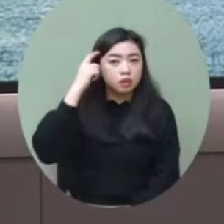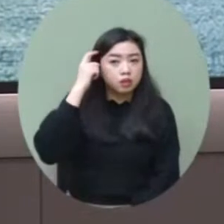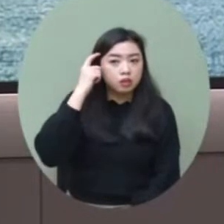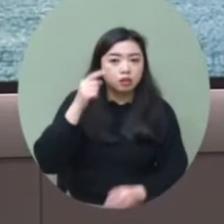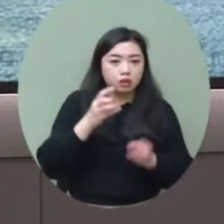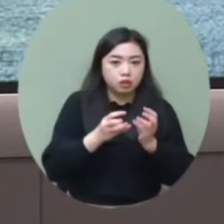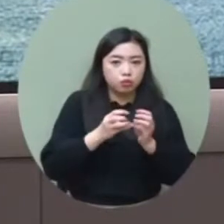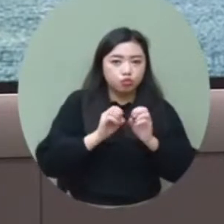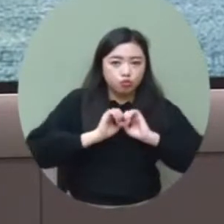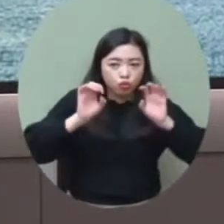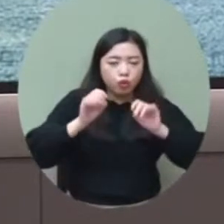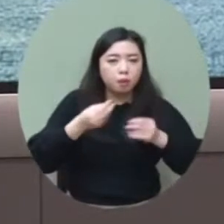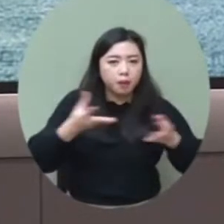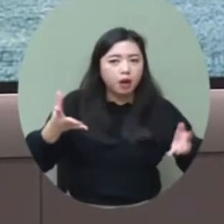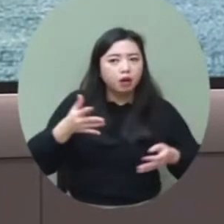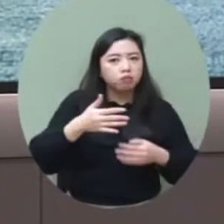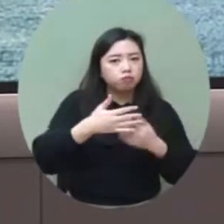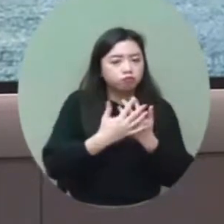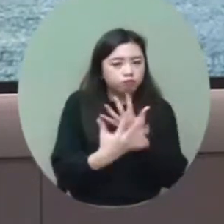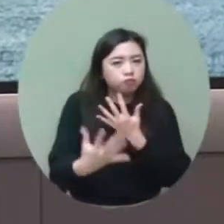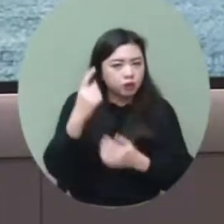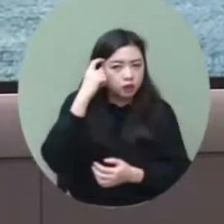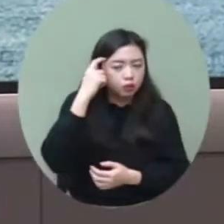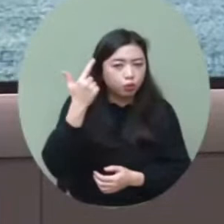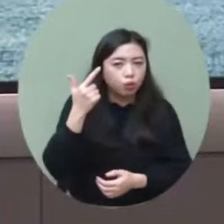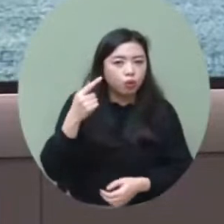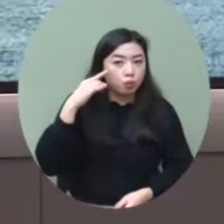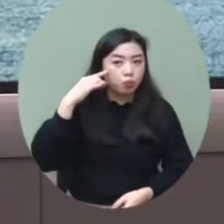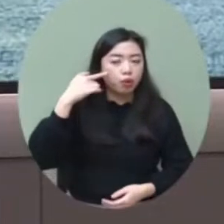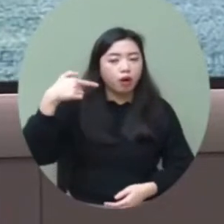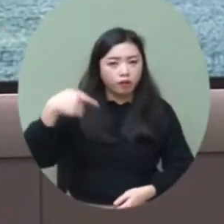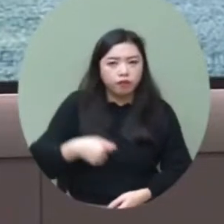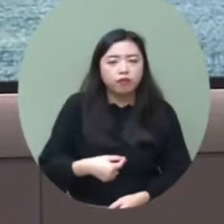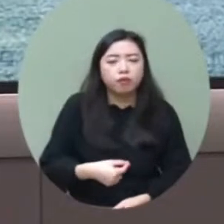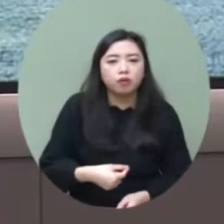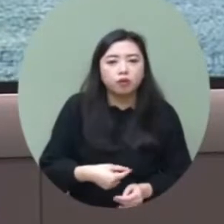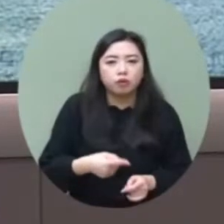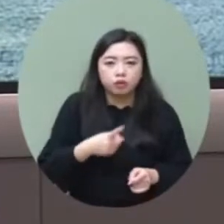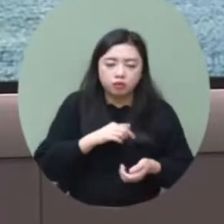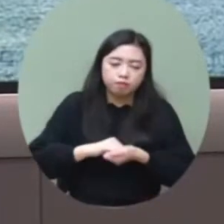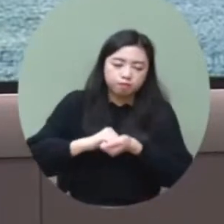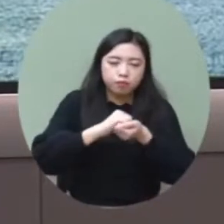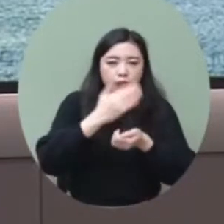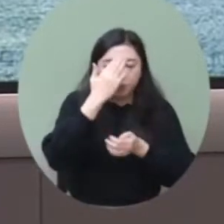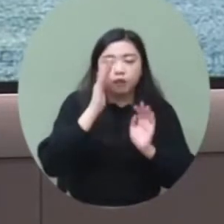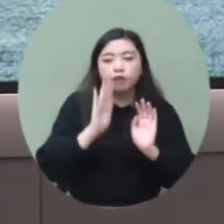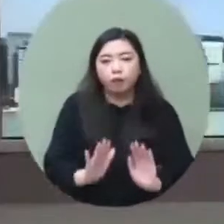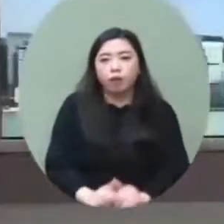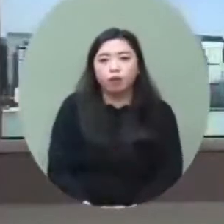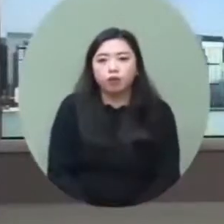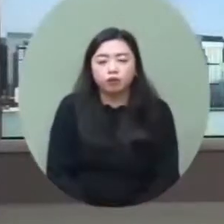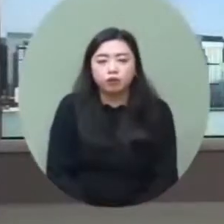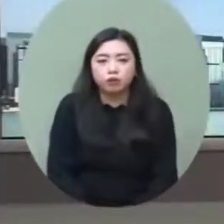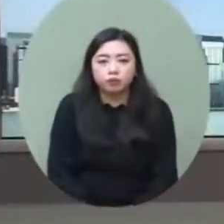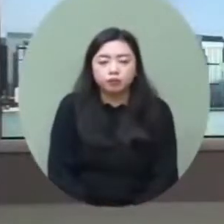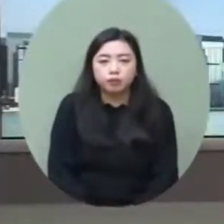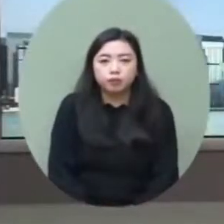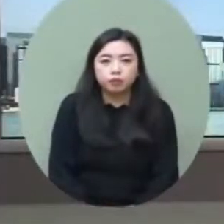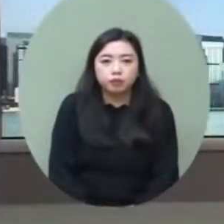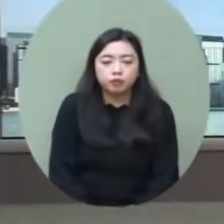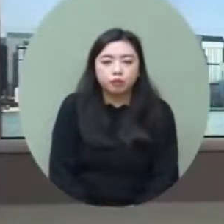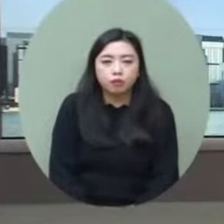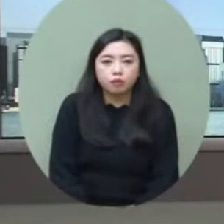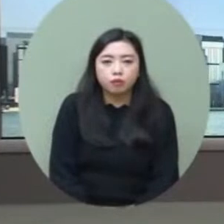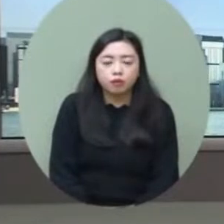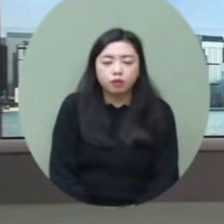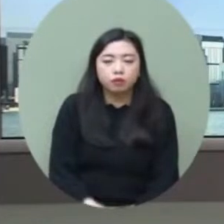And we agree that publishing information is important to alleviate public concerns and help fight the